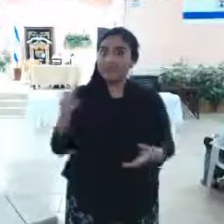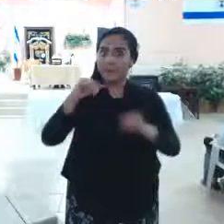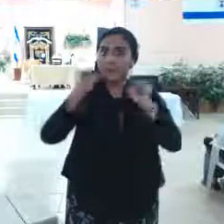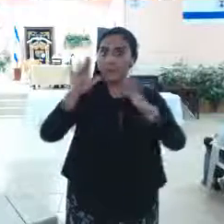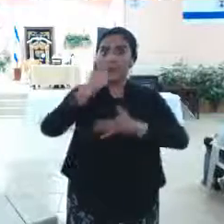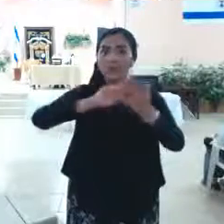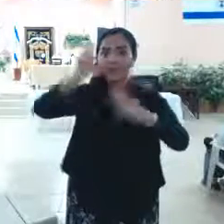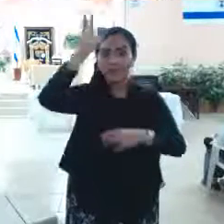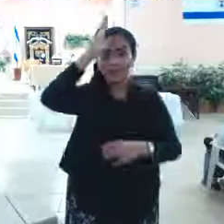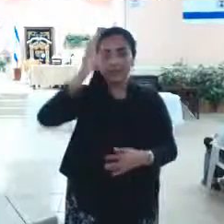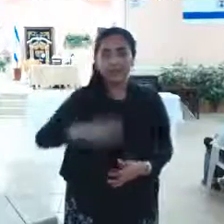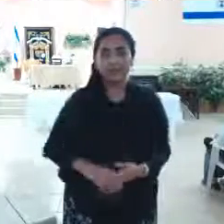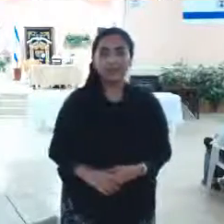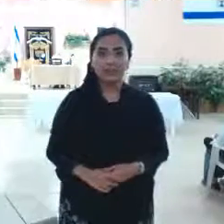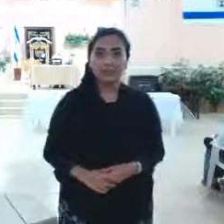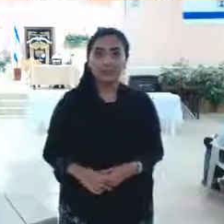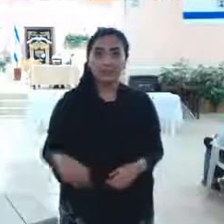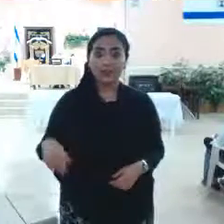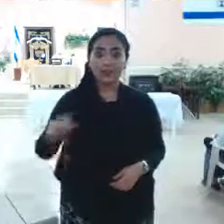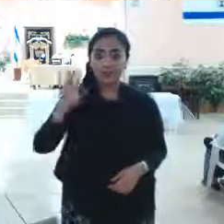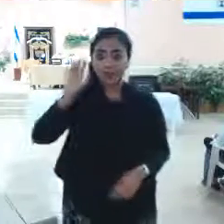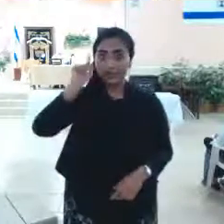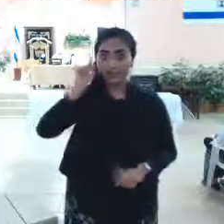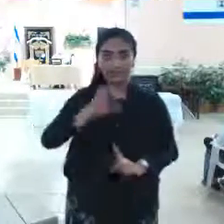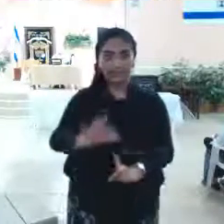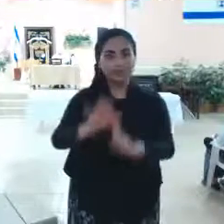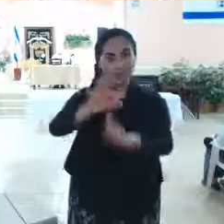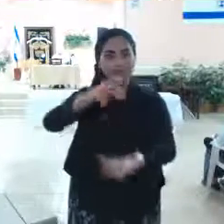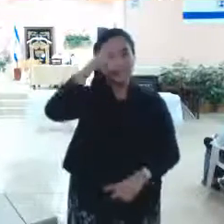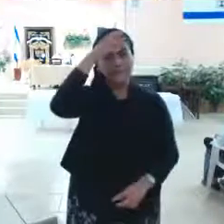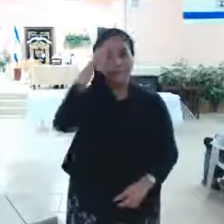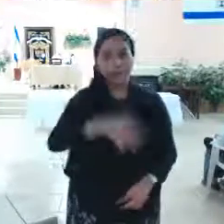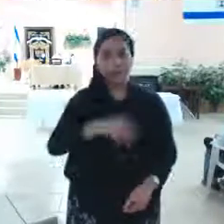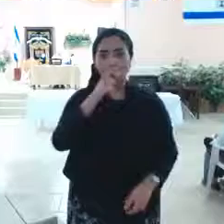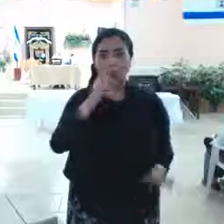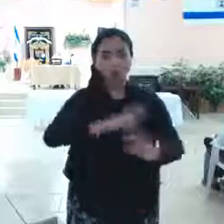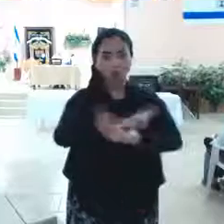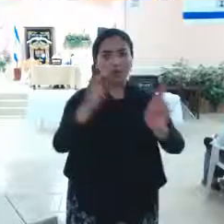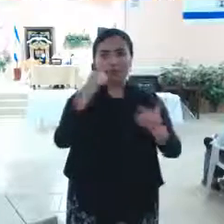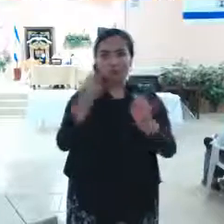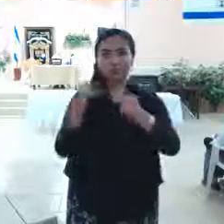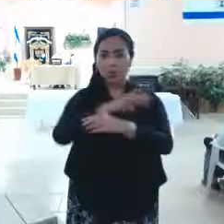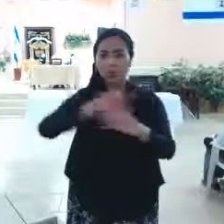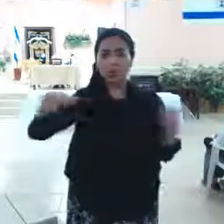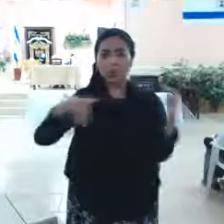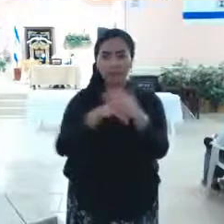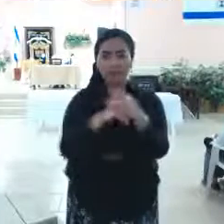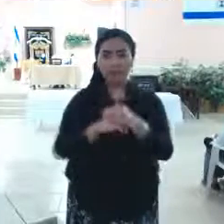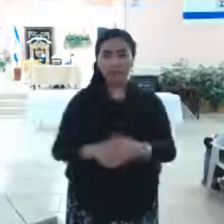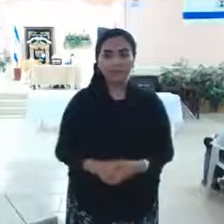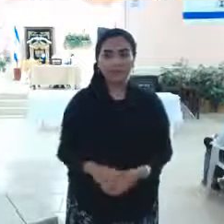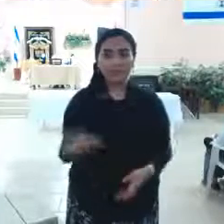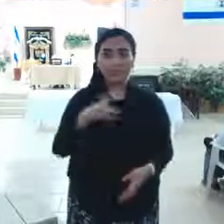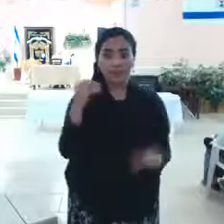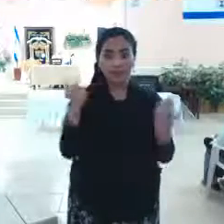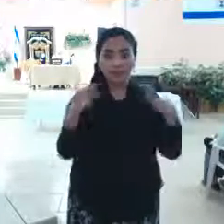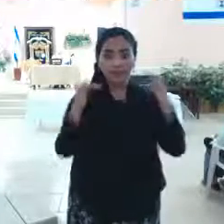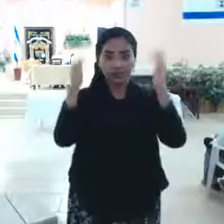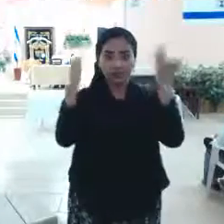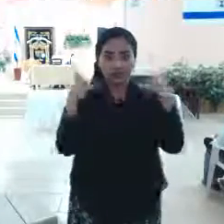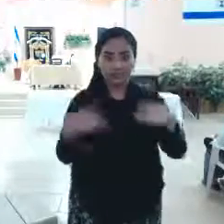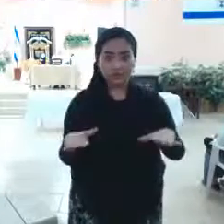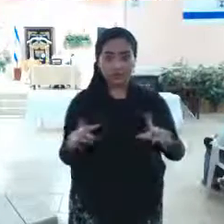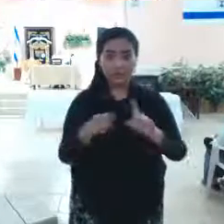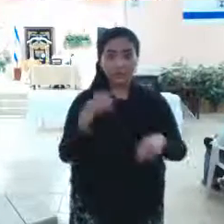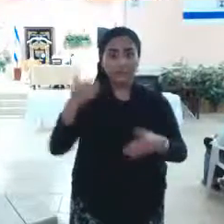words. Blessed is the Avakadosh. He chooses men that are willing to do everything. And